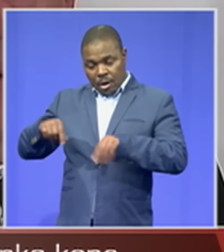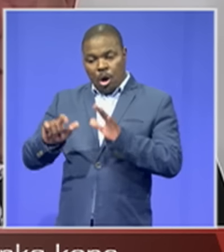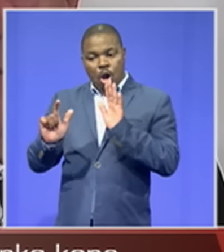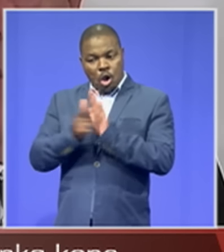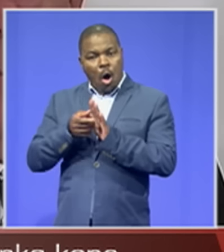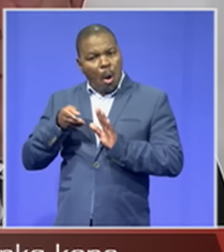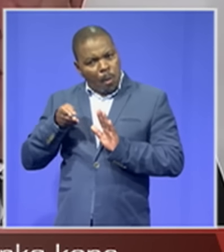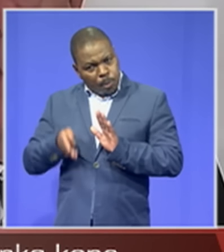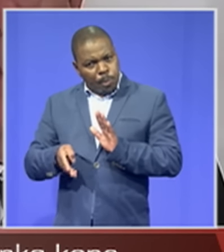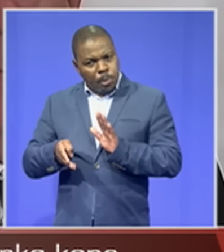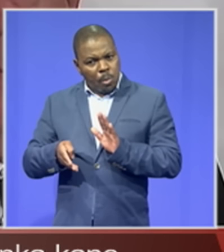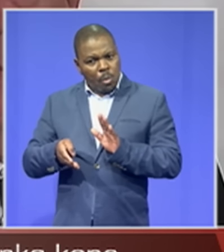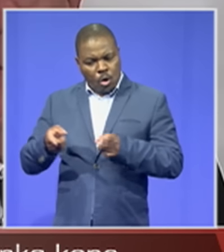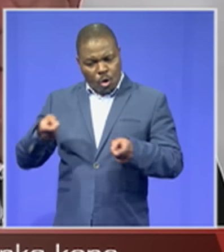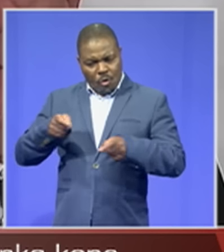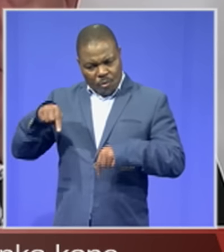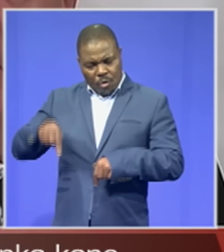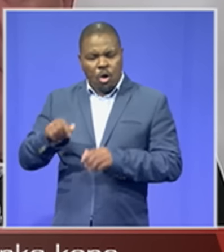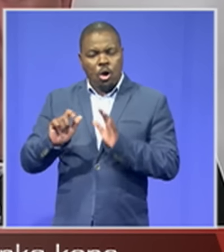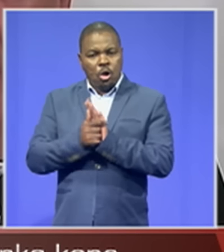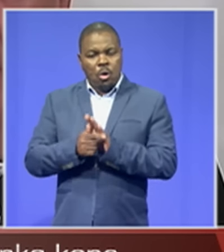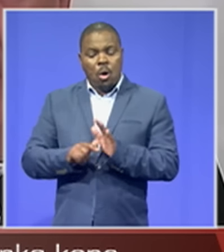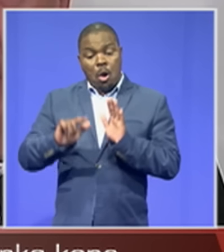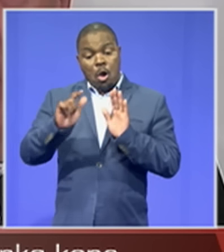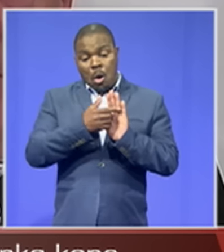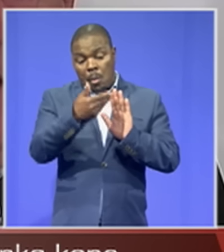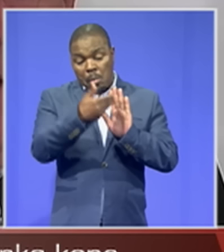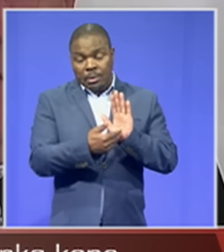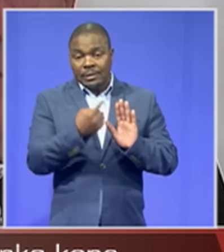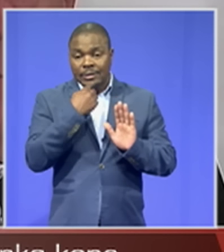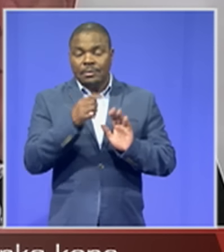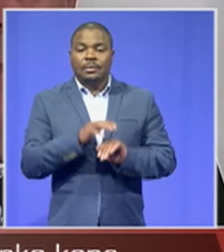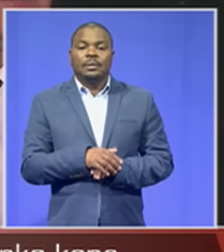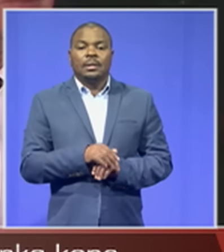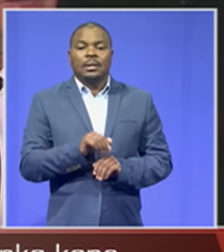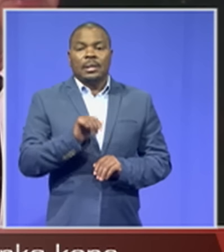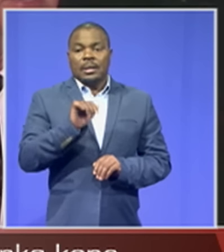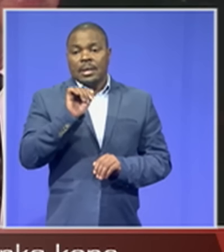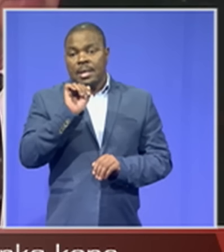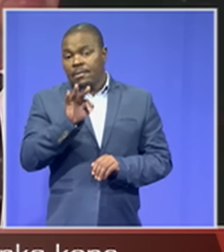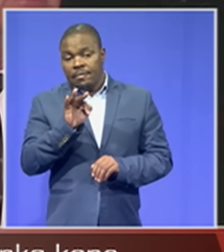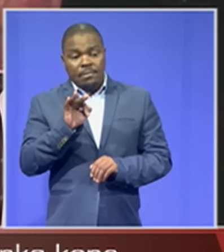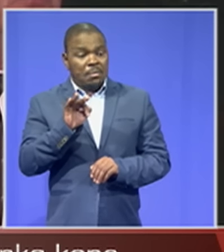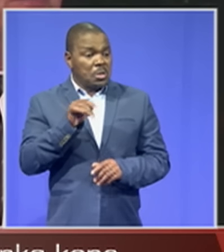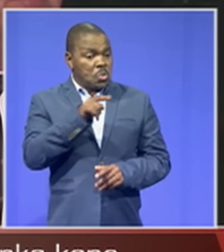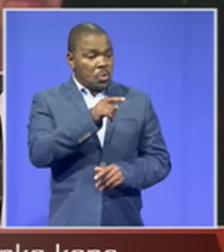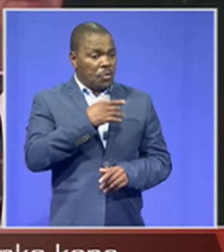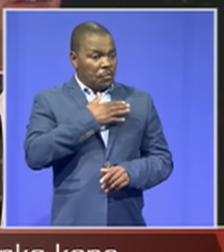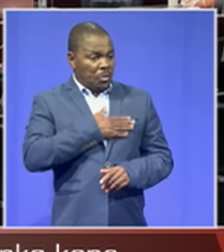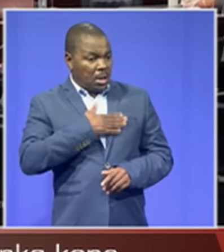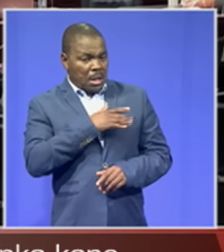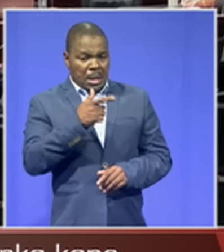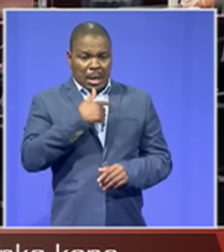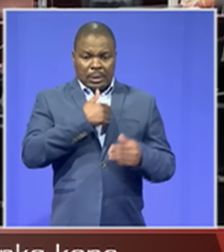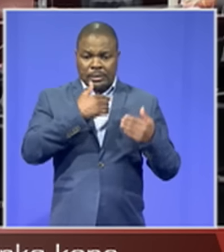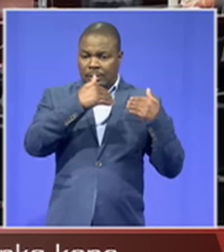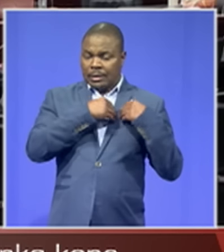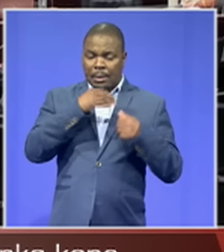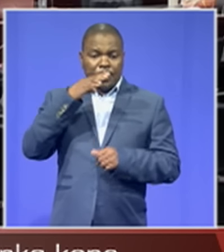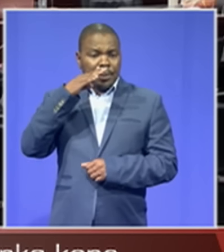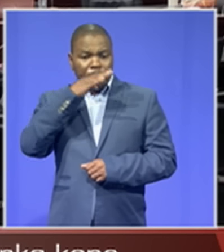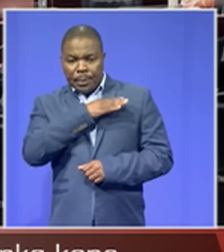governed by the laws. And there is a law which directs what should happen for you to say, for